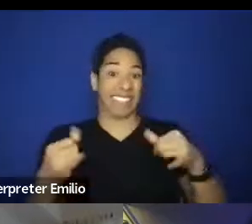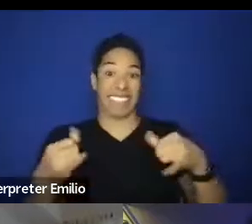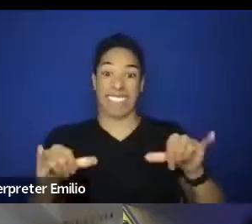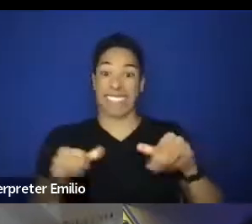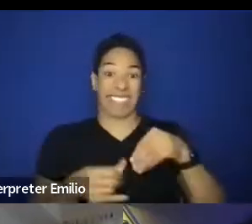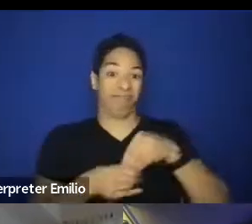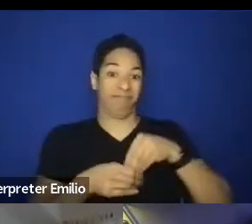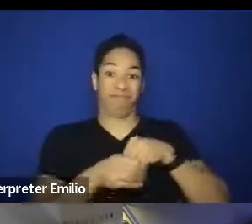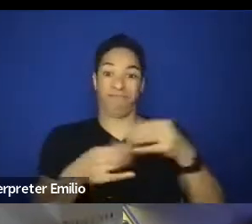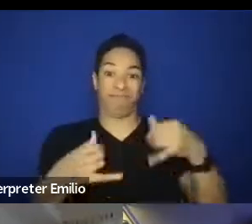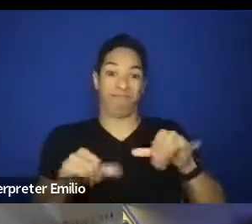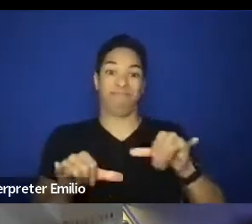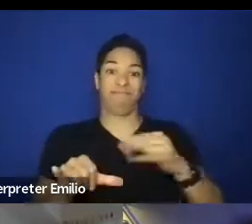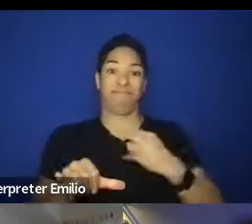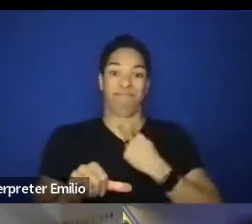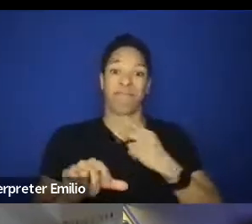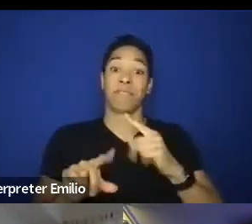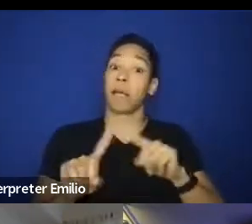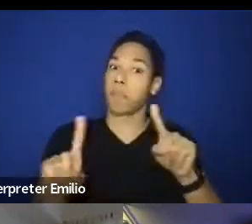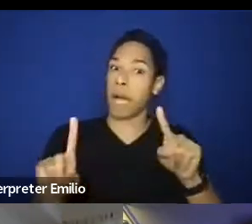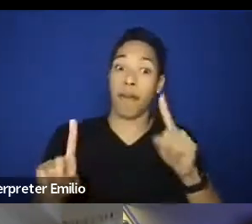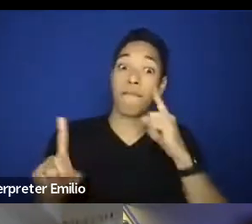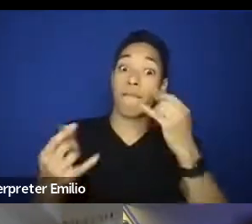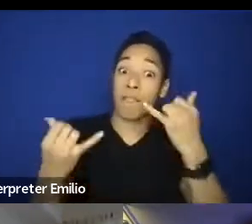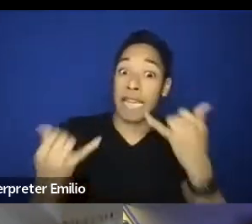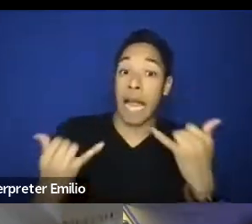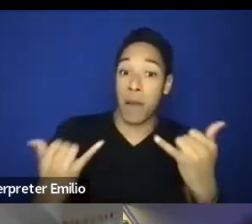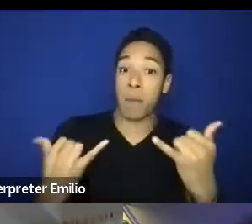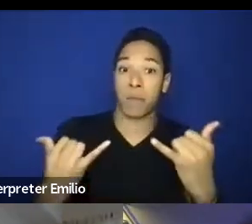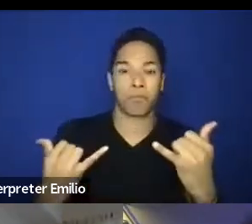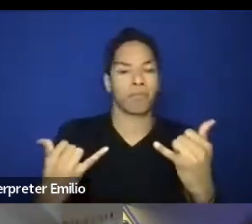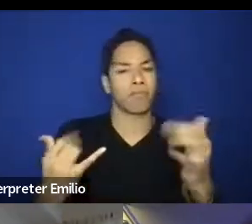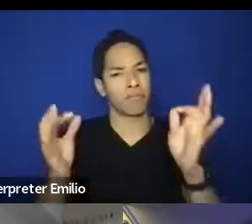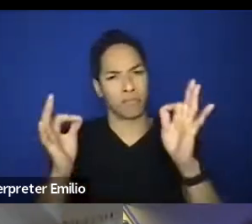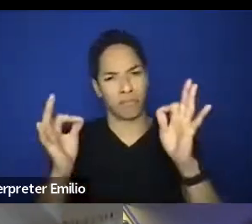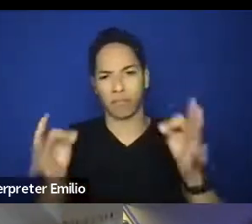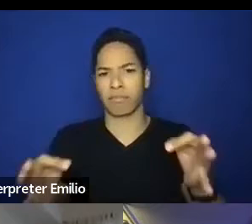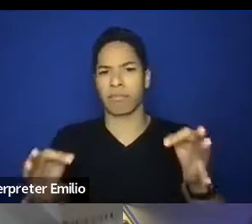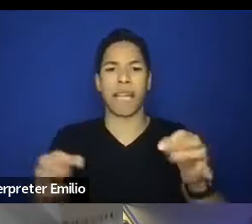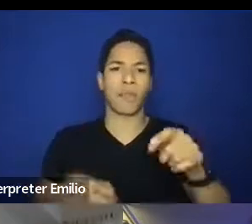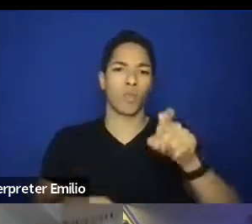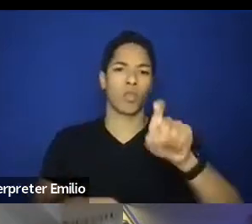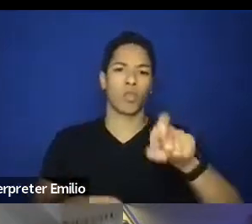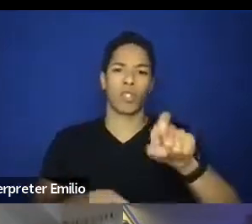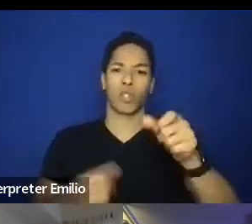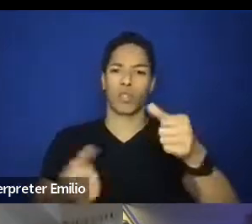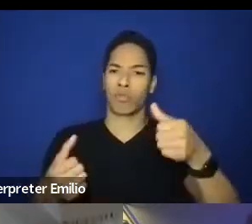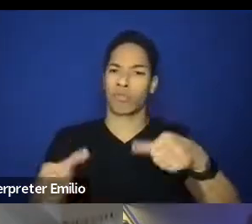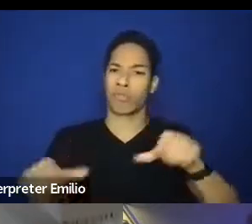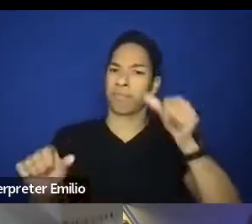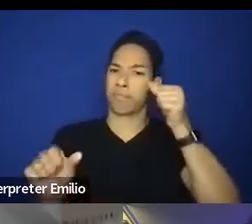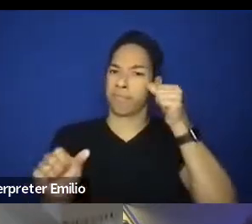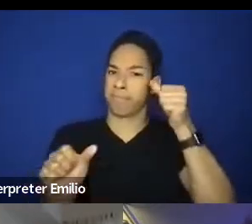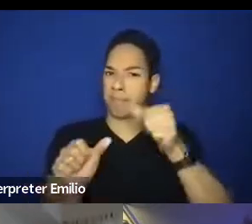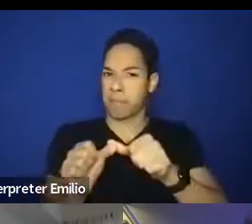we are right now, we should definitely try to remember what we